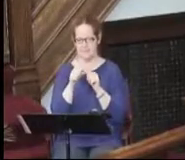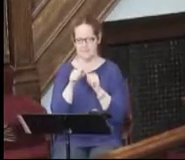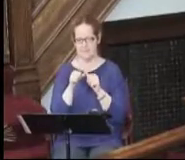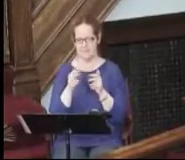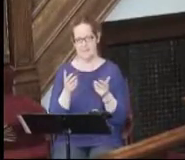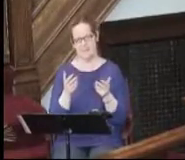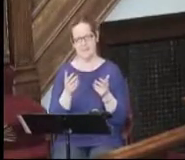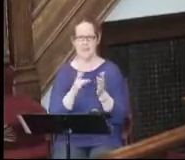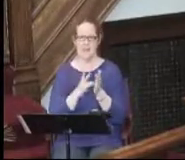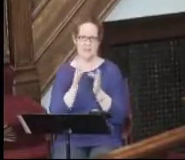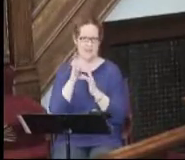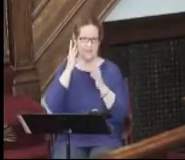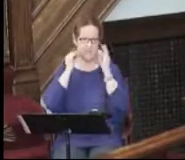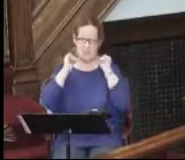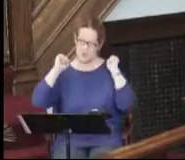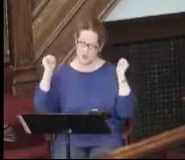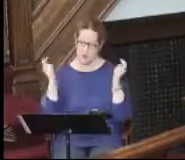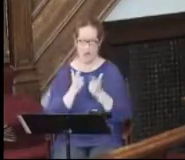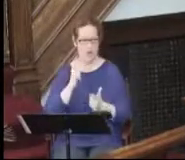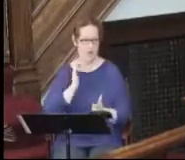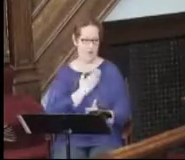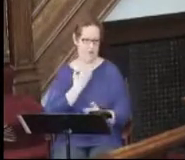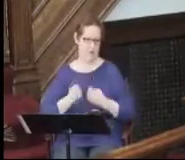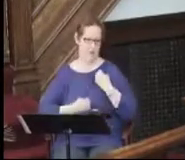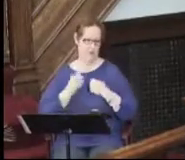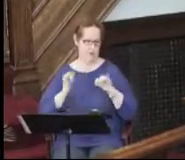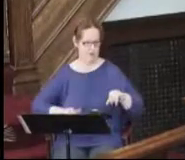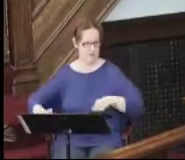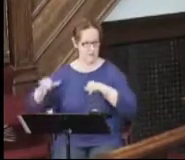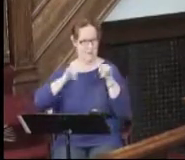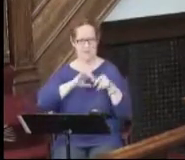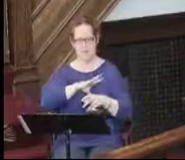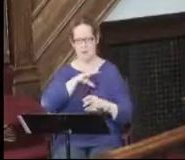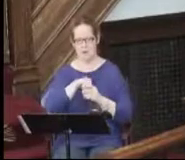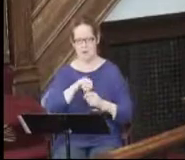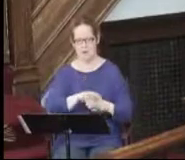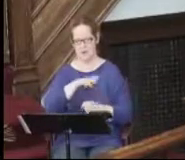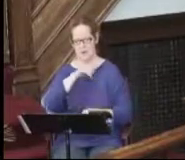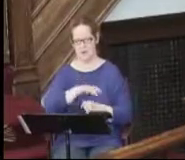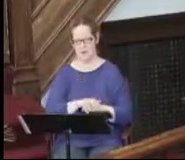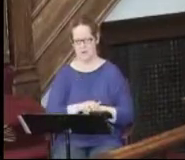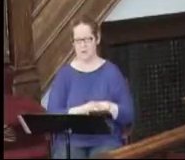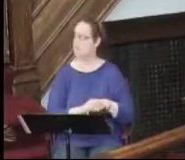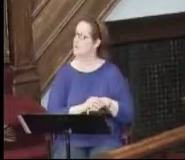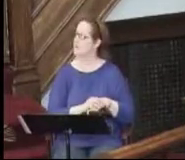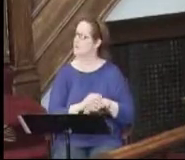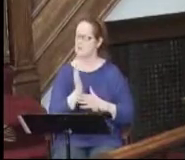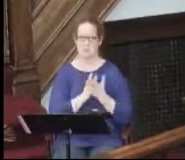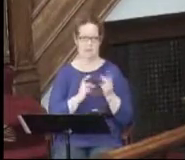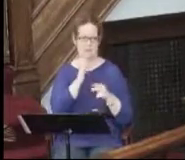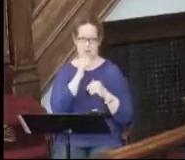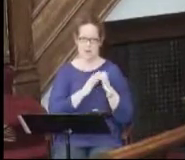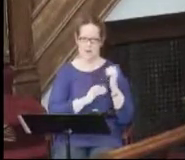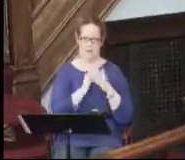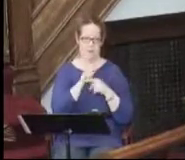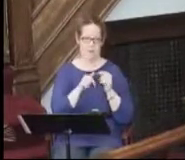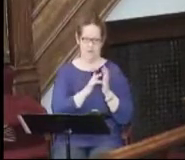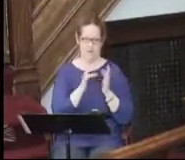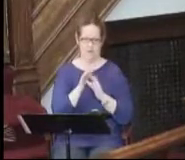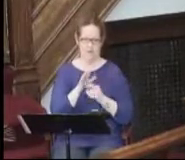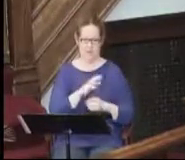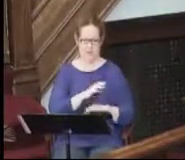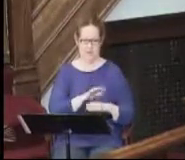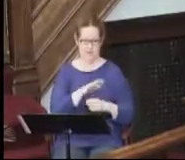Jesus experienced all of the emotions that we experienced, including anger. Now, not only are some people uncomfortable about Jesus getting